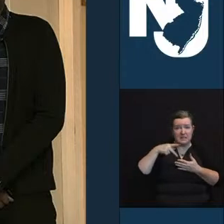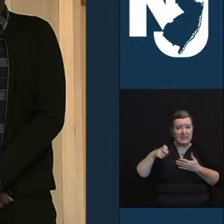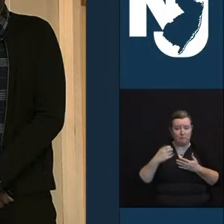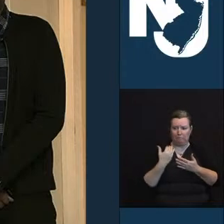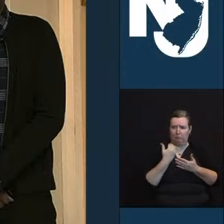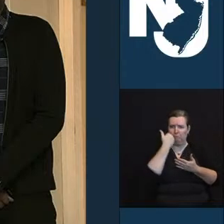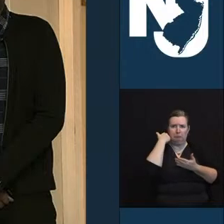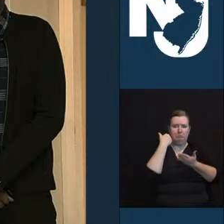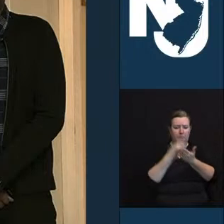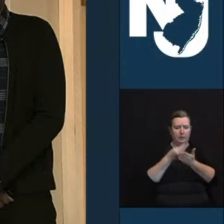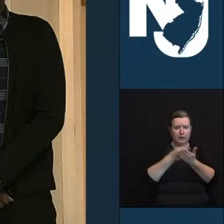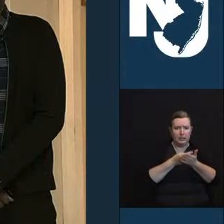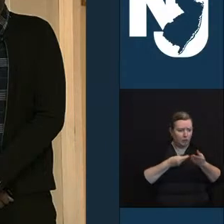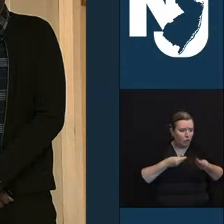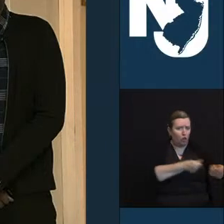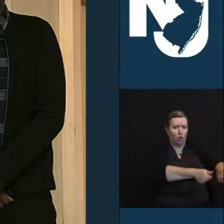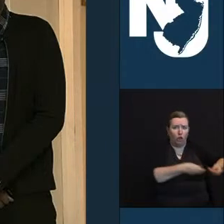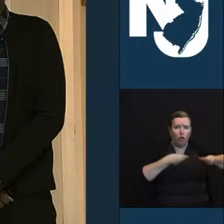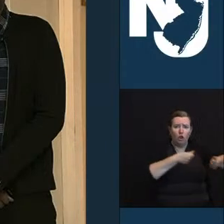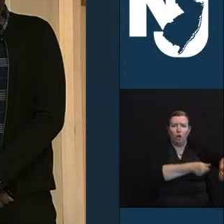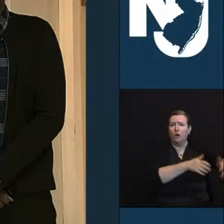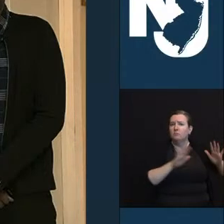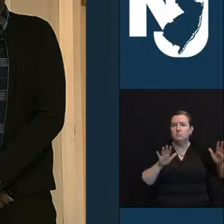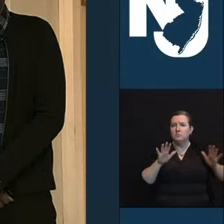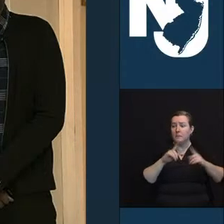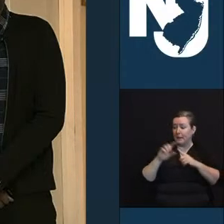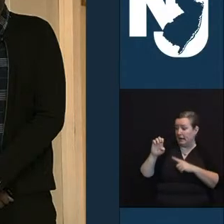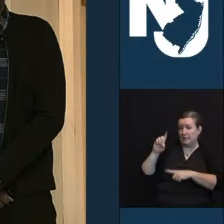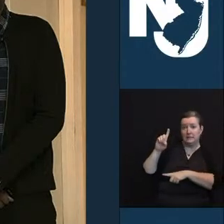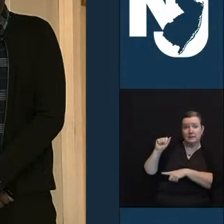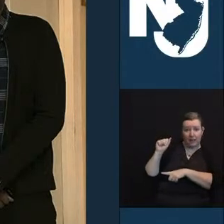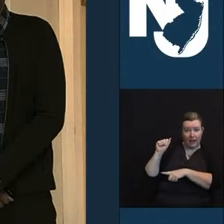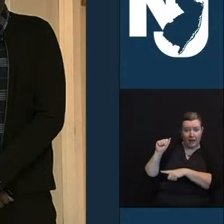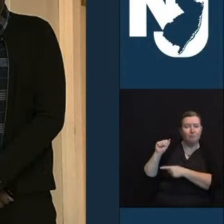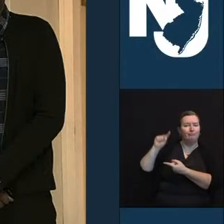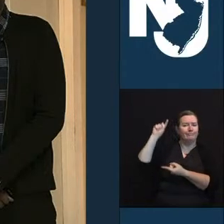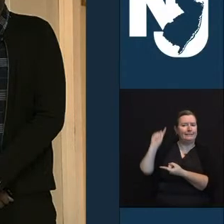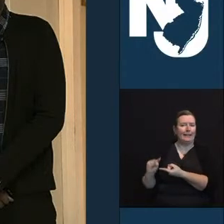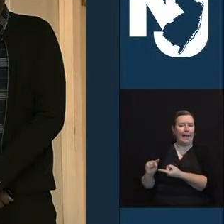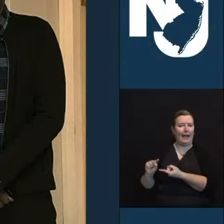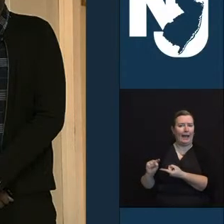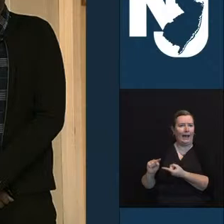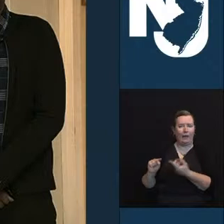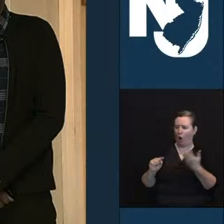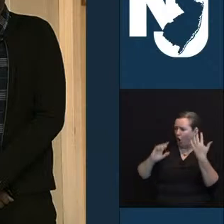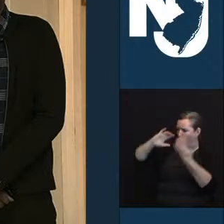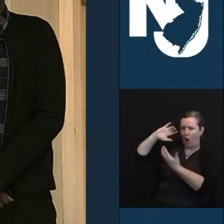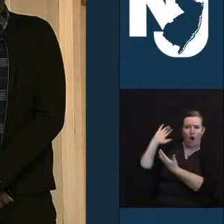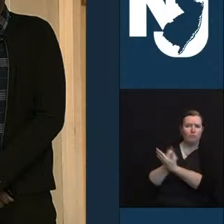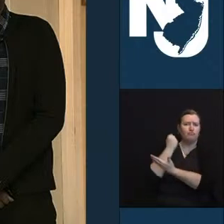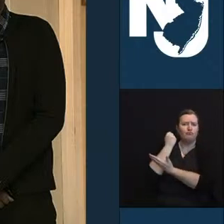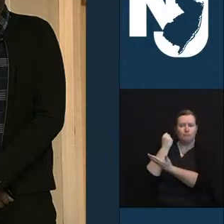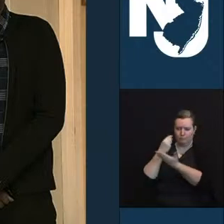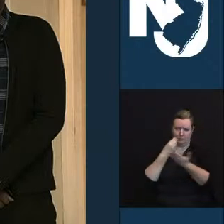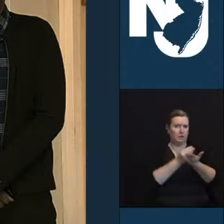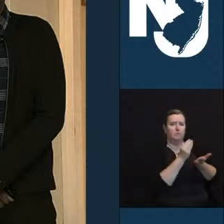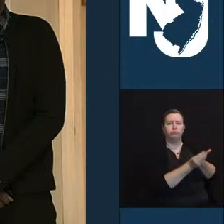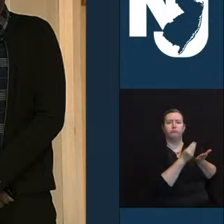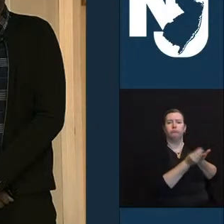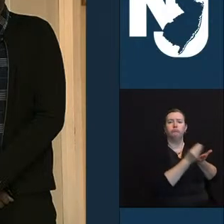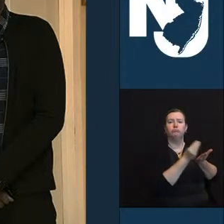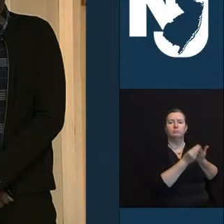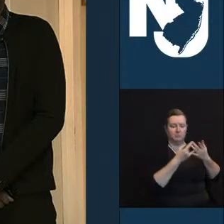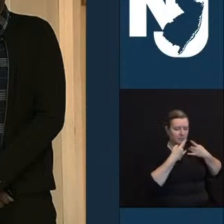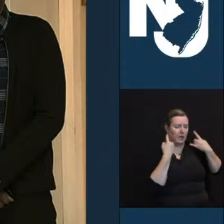of the budget, but the EDA's PPE discounts allowed Bernard to purchase what his team and his students needed,